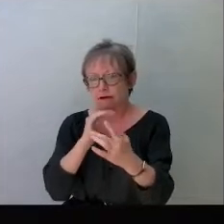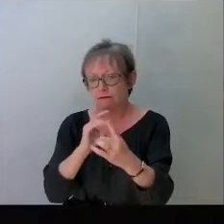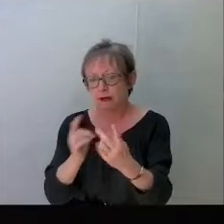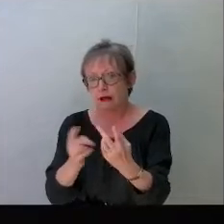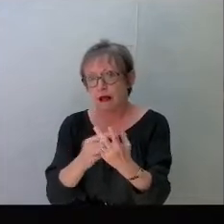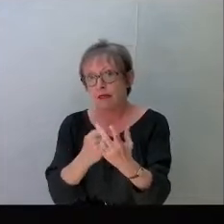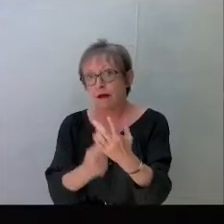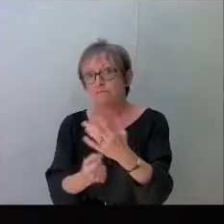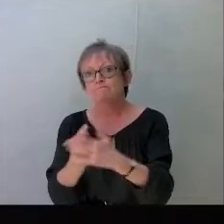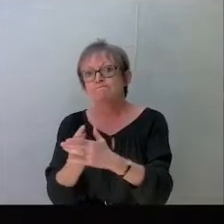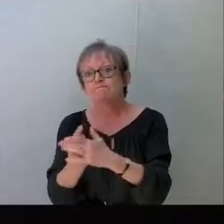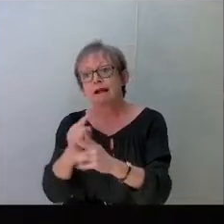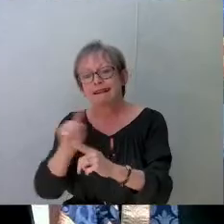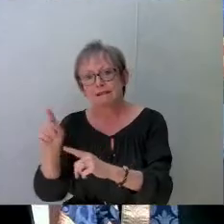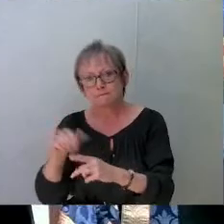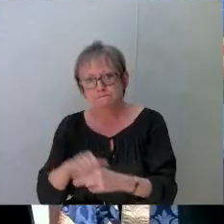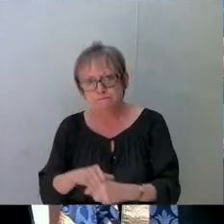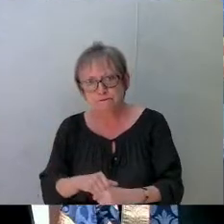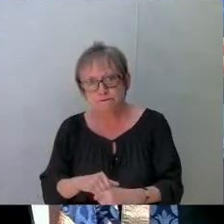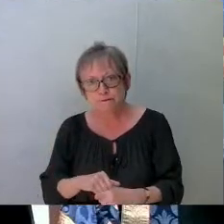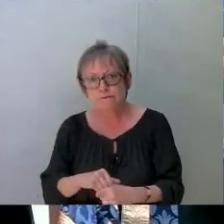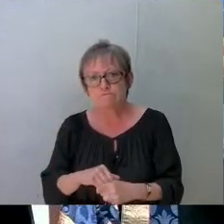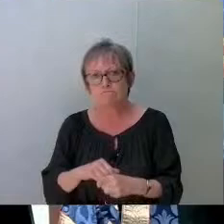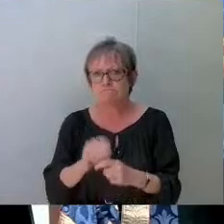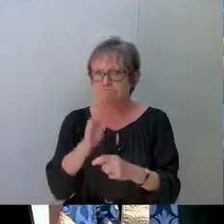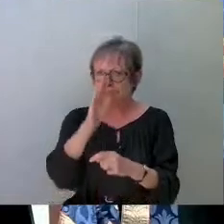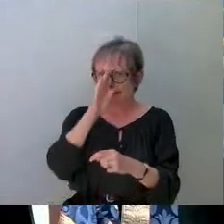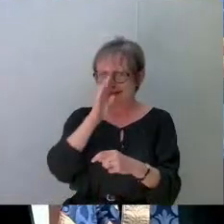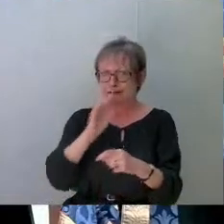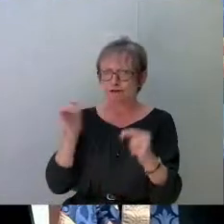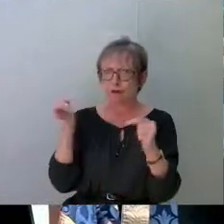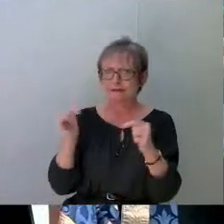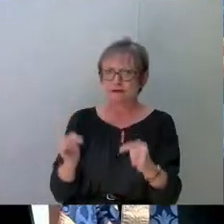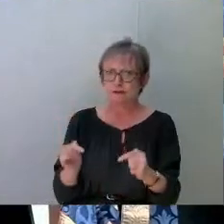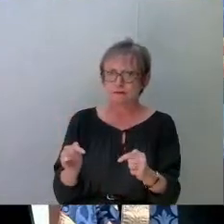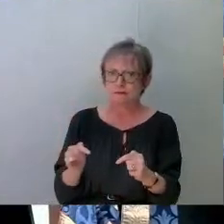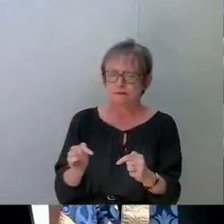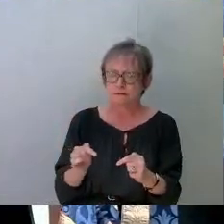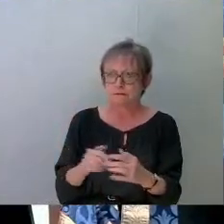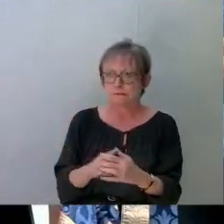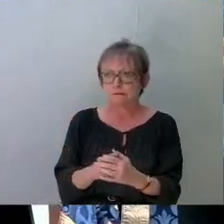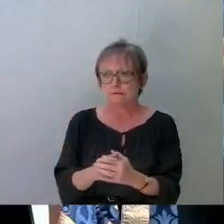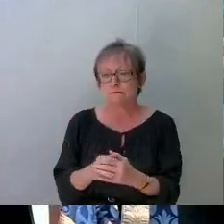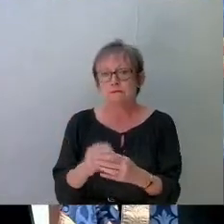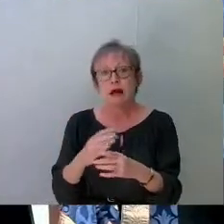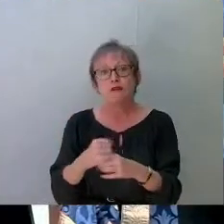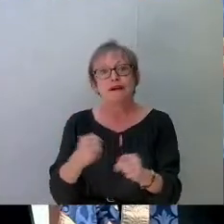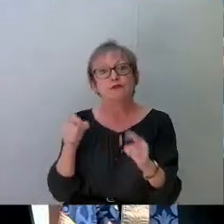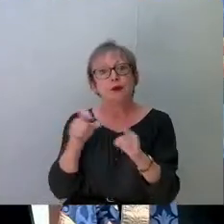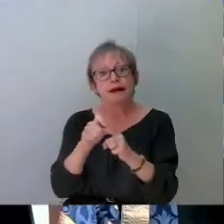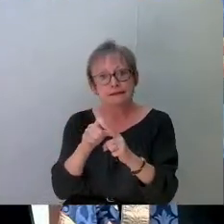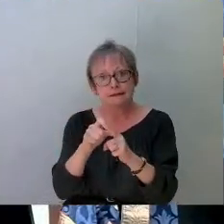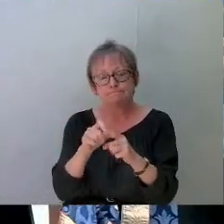another chance in a minute because, you know, it's a serious competition, as you know. Graduands.